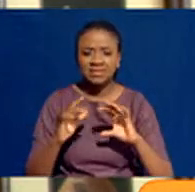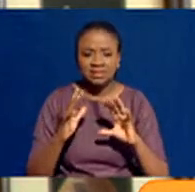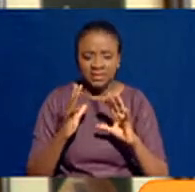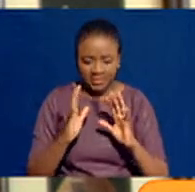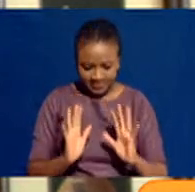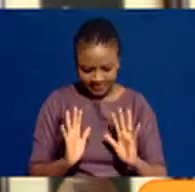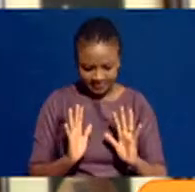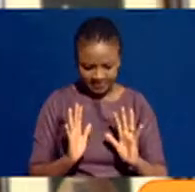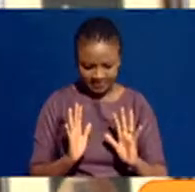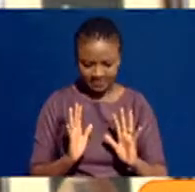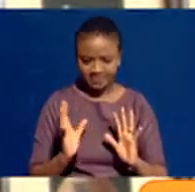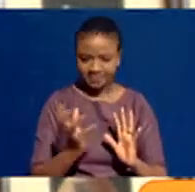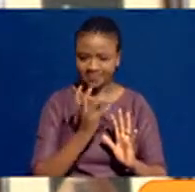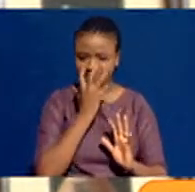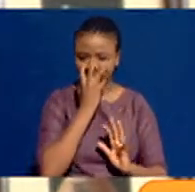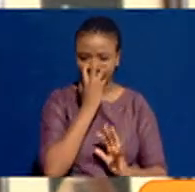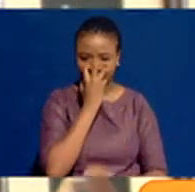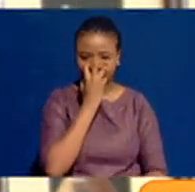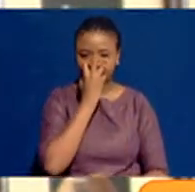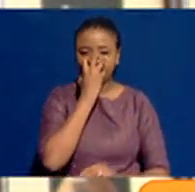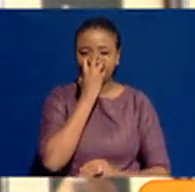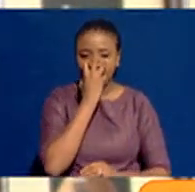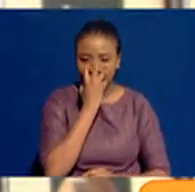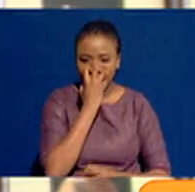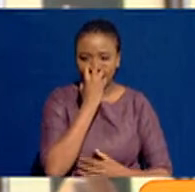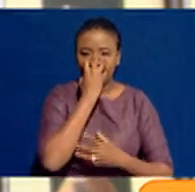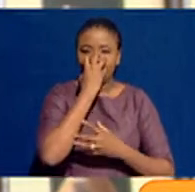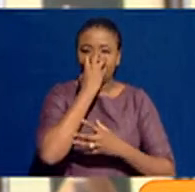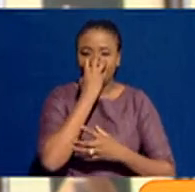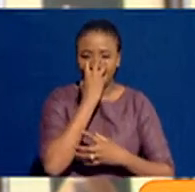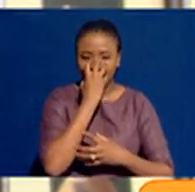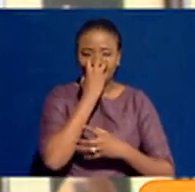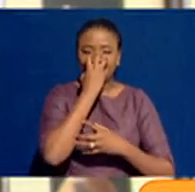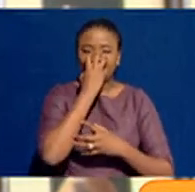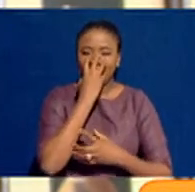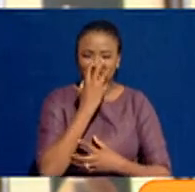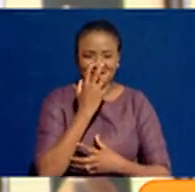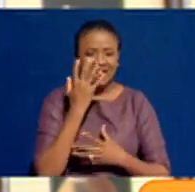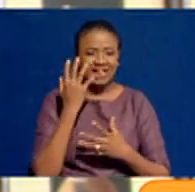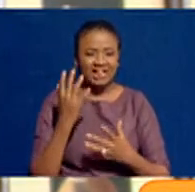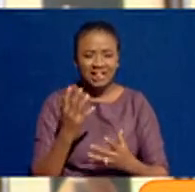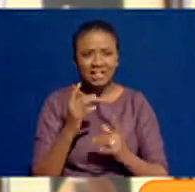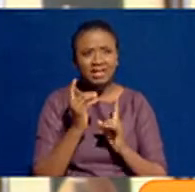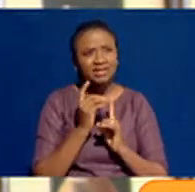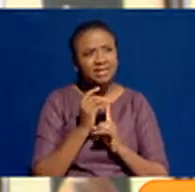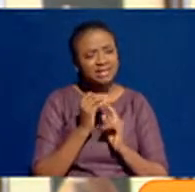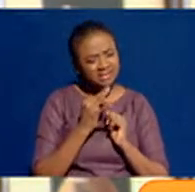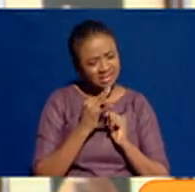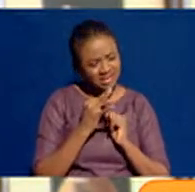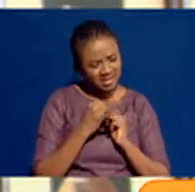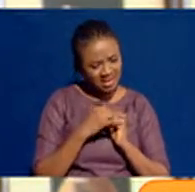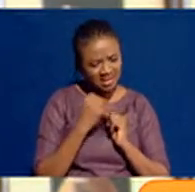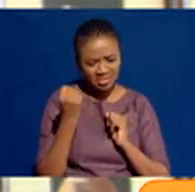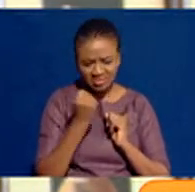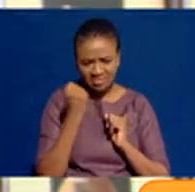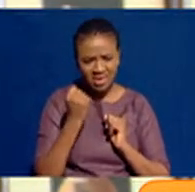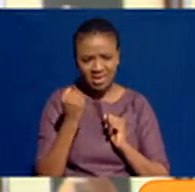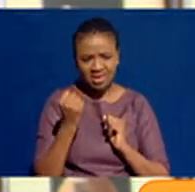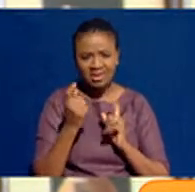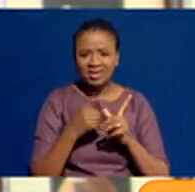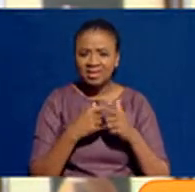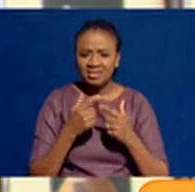I got on oxygen. I just knew now it was either me or putting these sugars